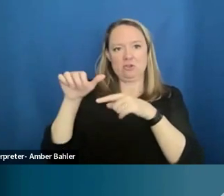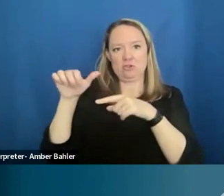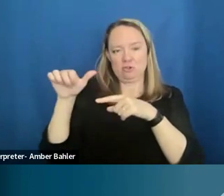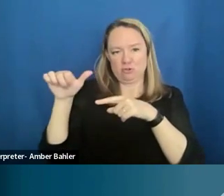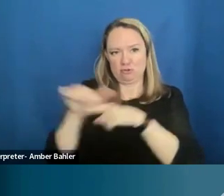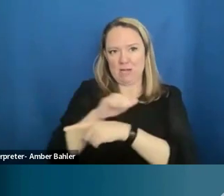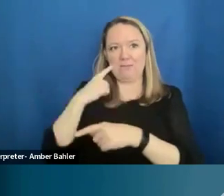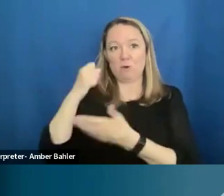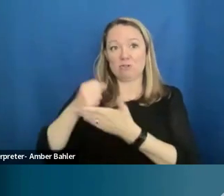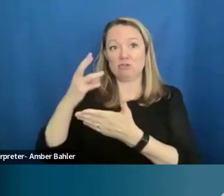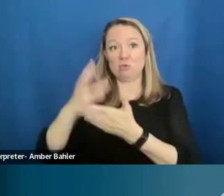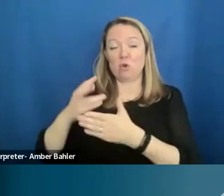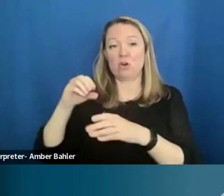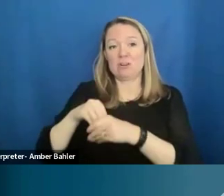statutes and